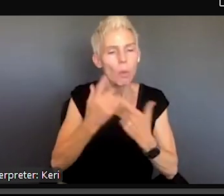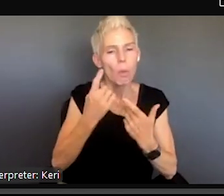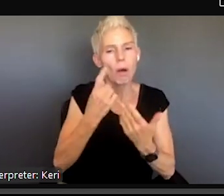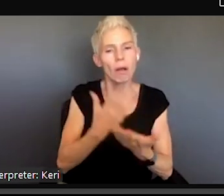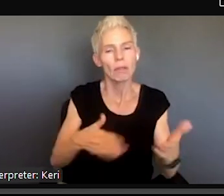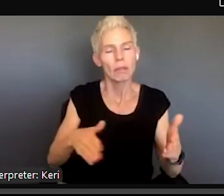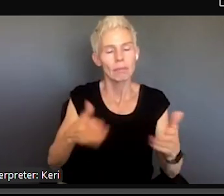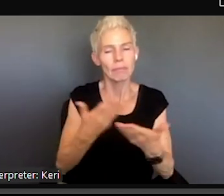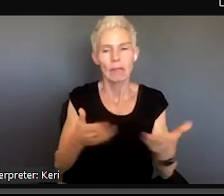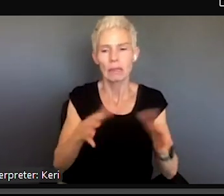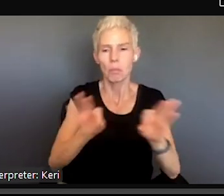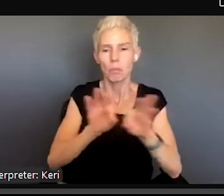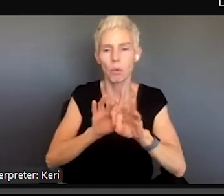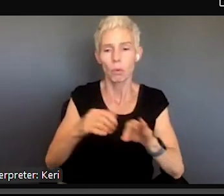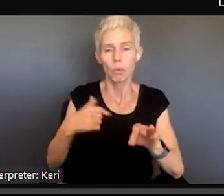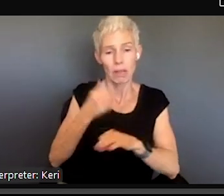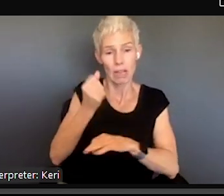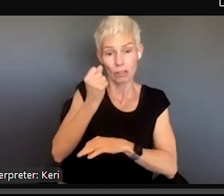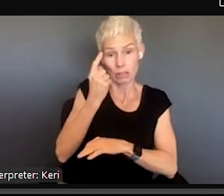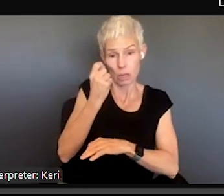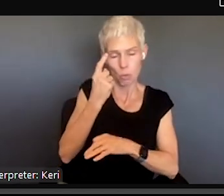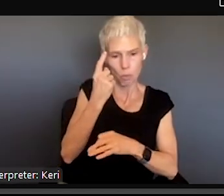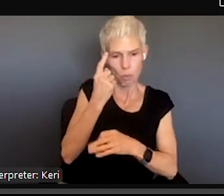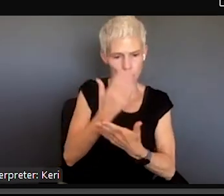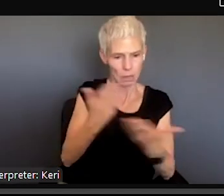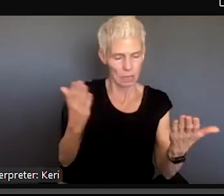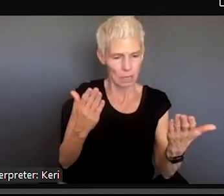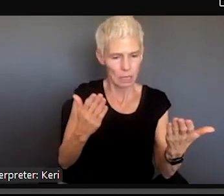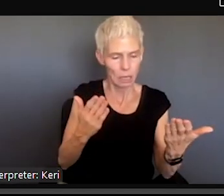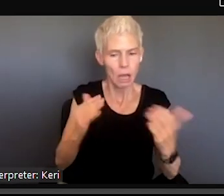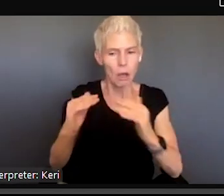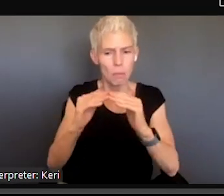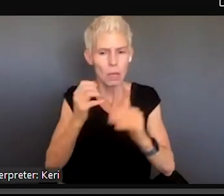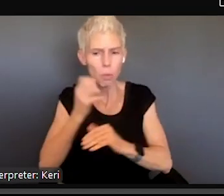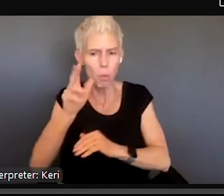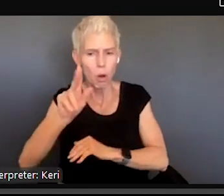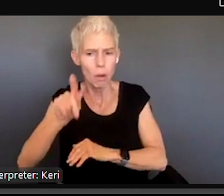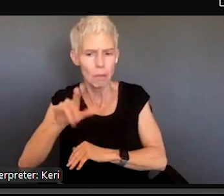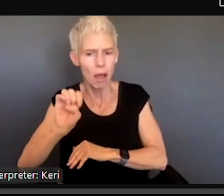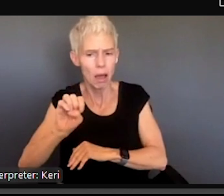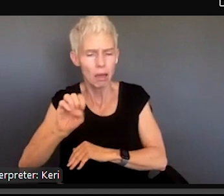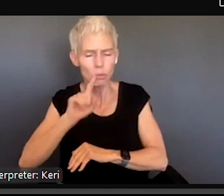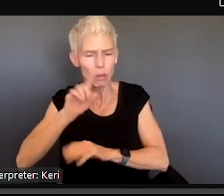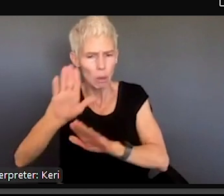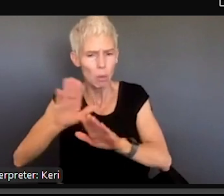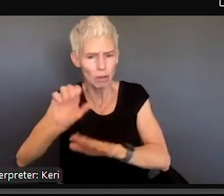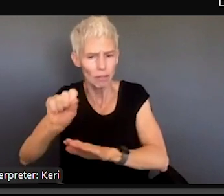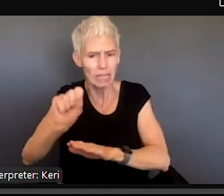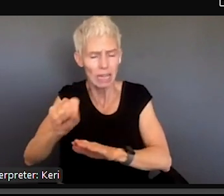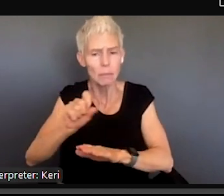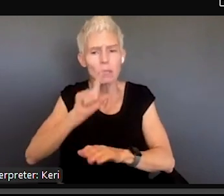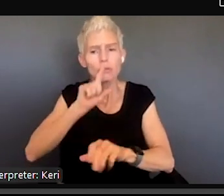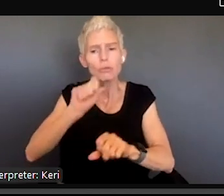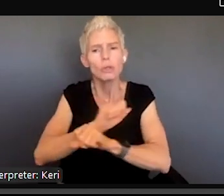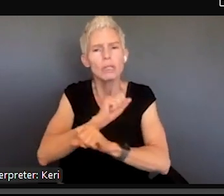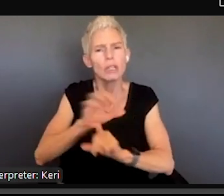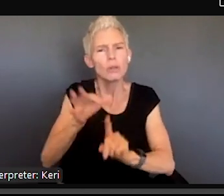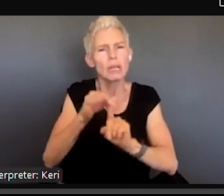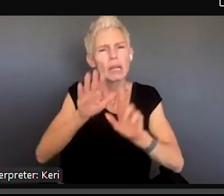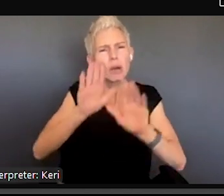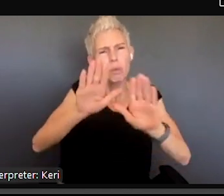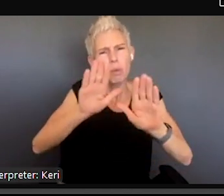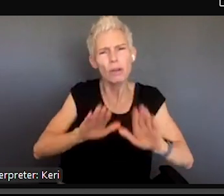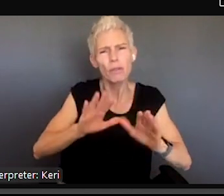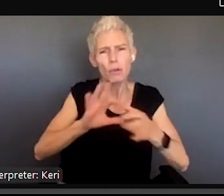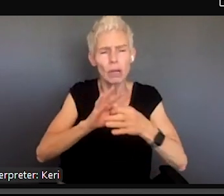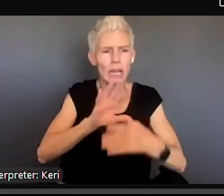important today is to understand that one of the things we think that, besides the peer warm line just being wonderful, is truly the unique and wonderful relationship between